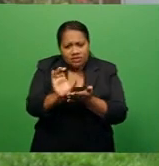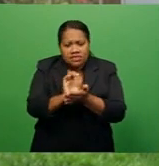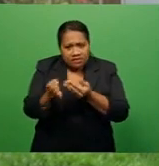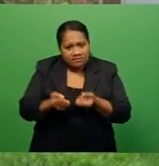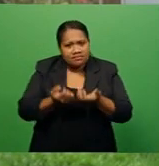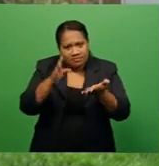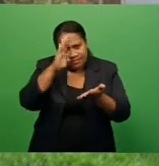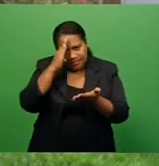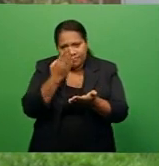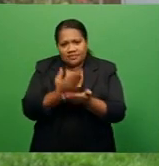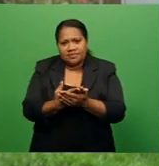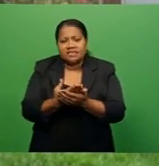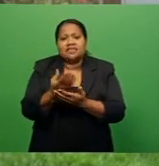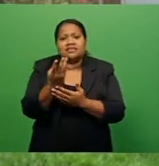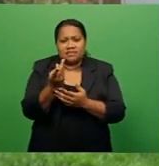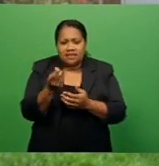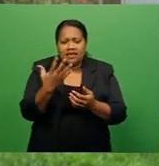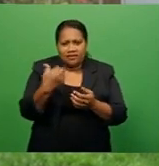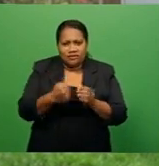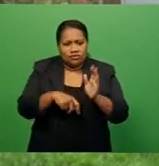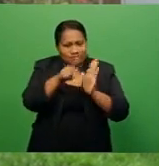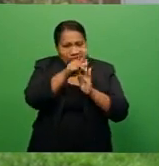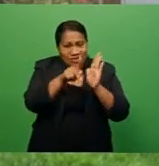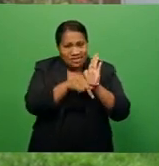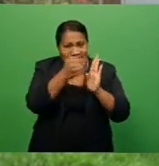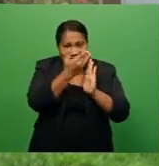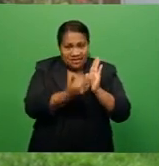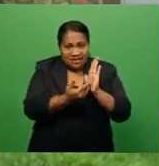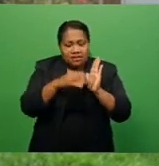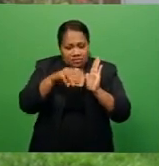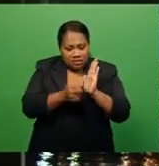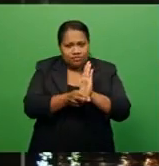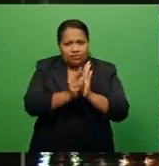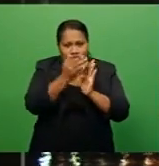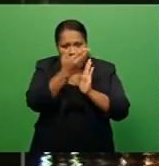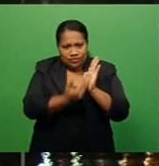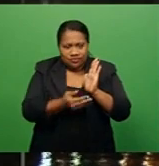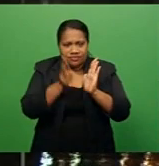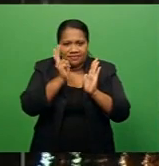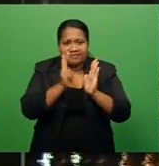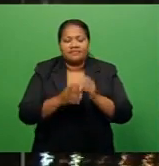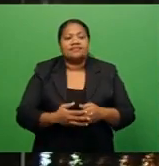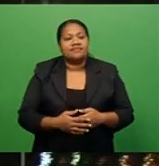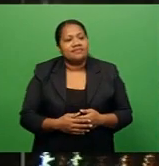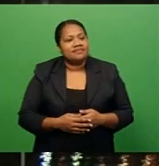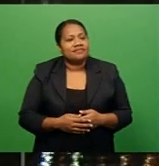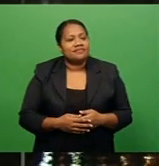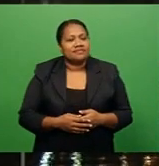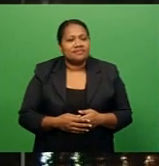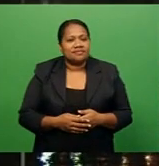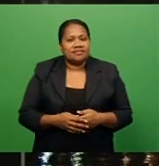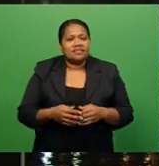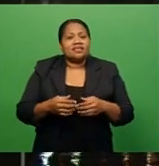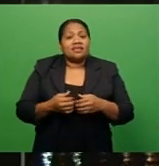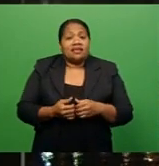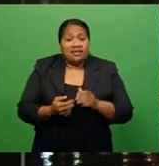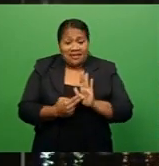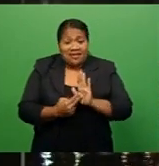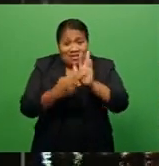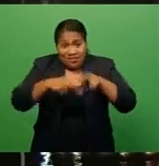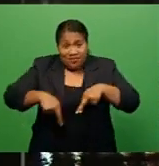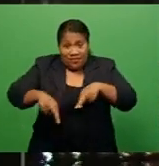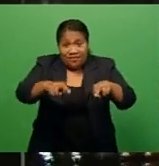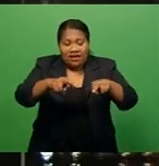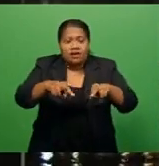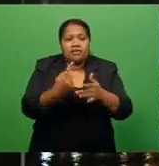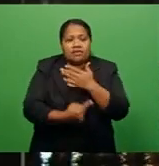some of their policies. Kritika Kumar, FBC News. Dredging has begun in the Nadi River to put